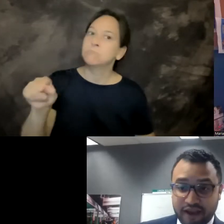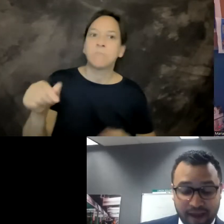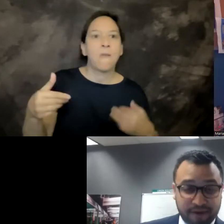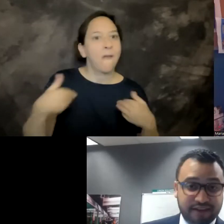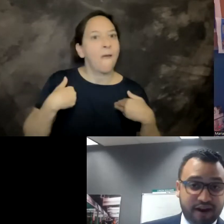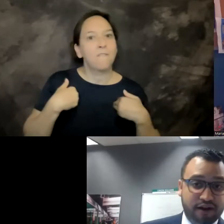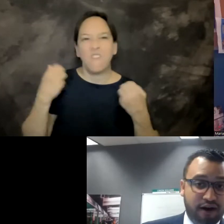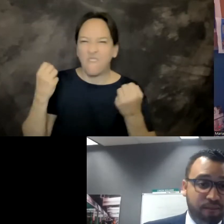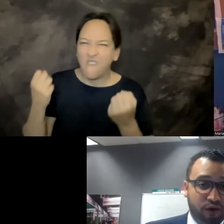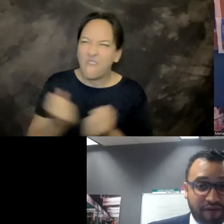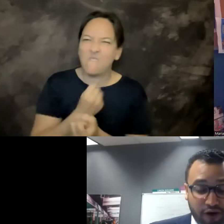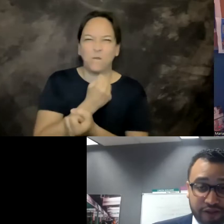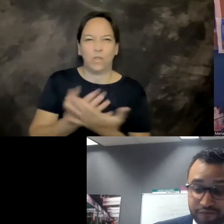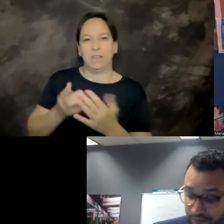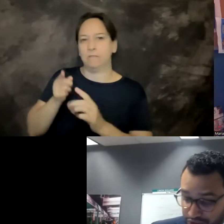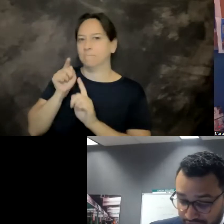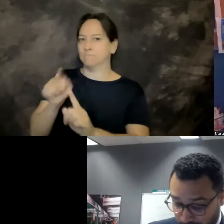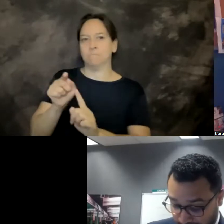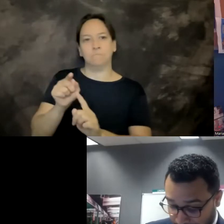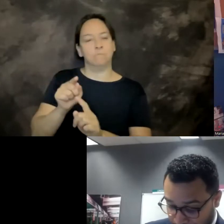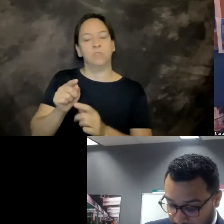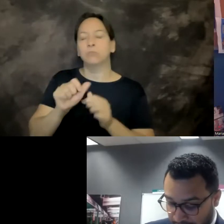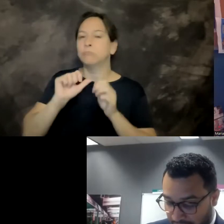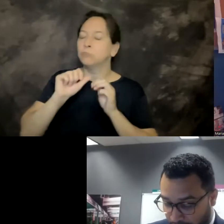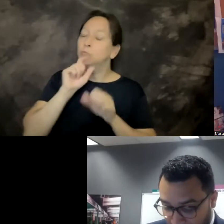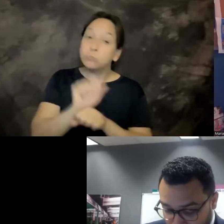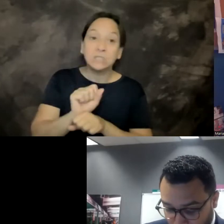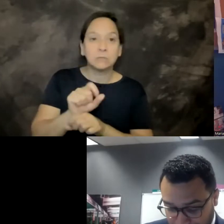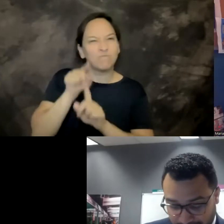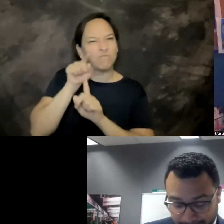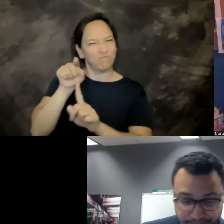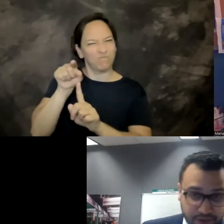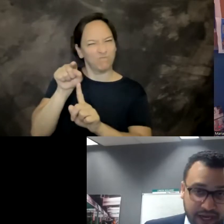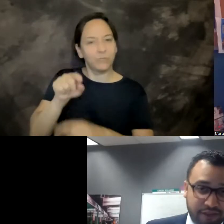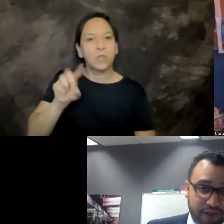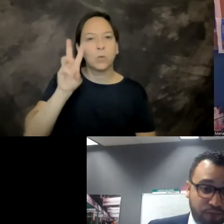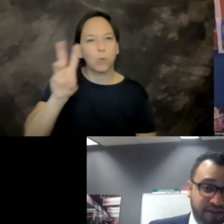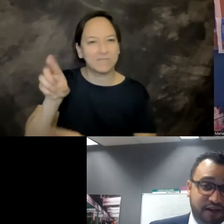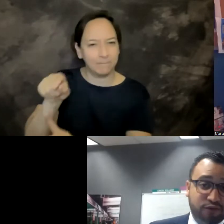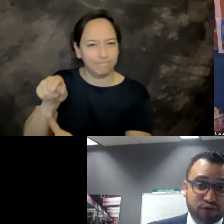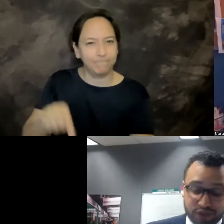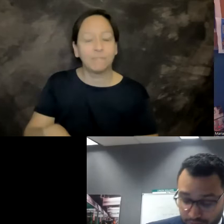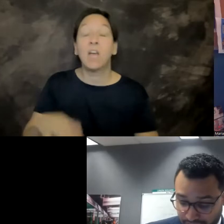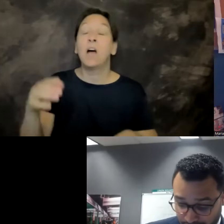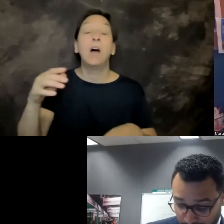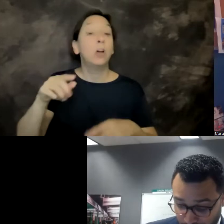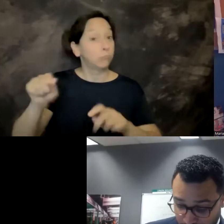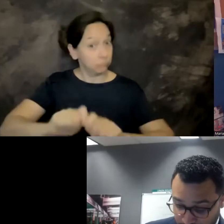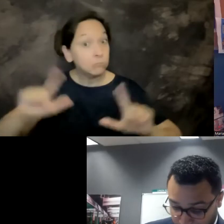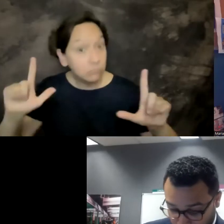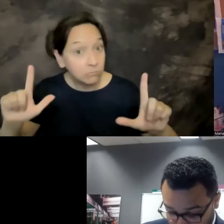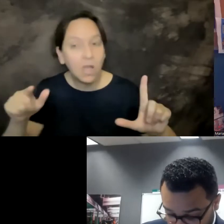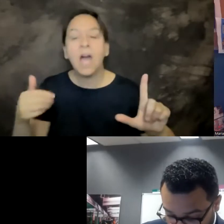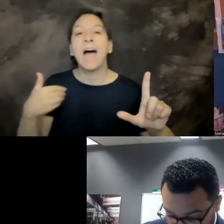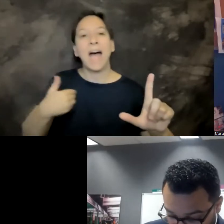mbta.com will have all the information that you need. Now, in the website, there will be several tools that will be available